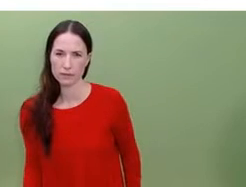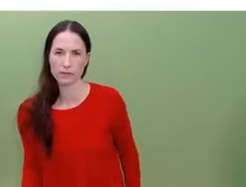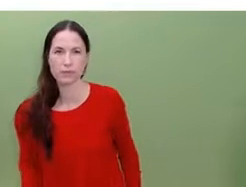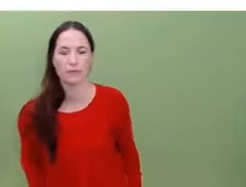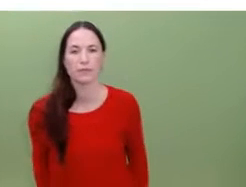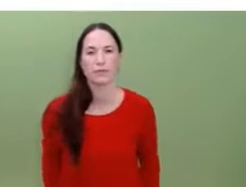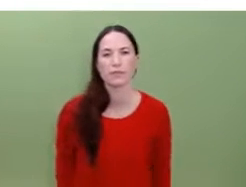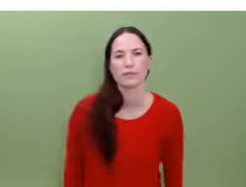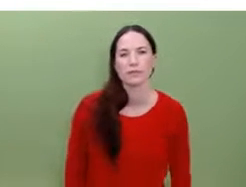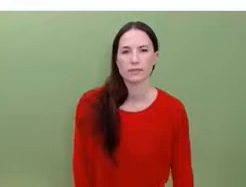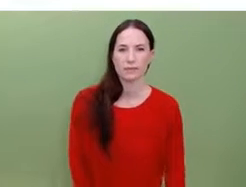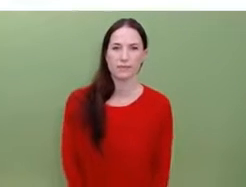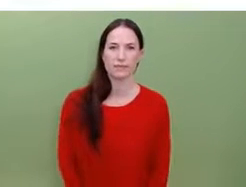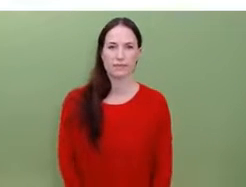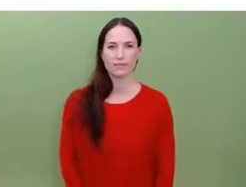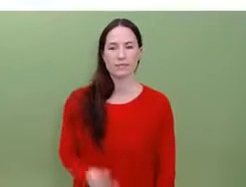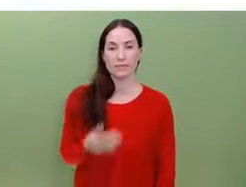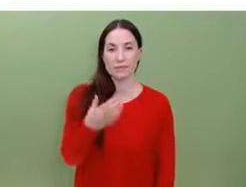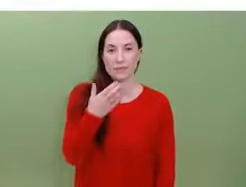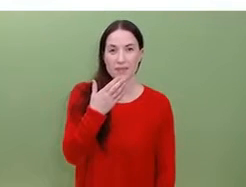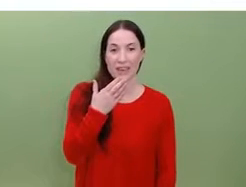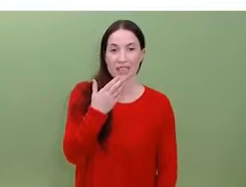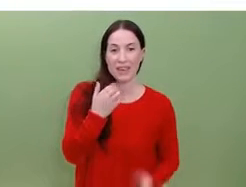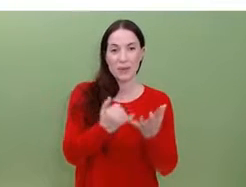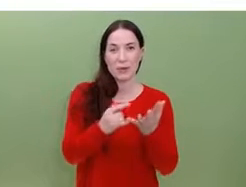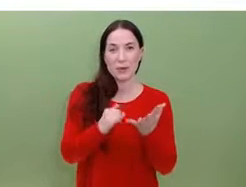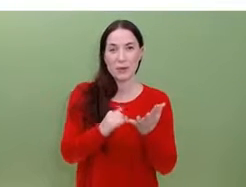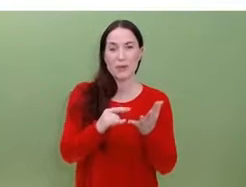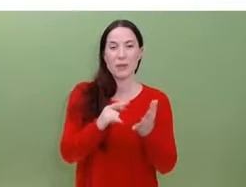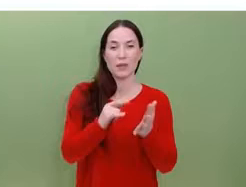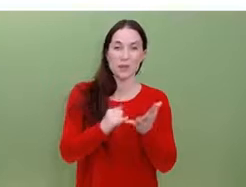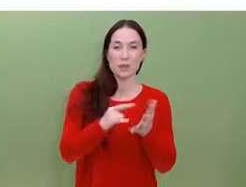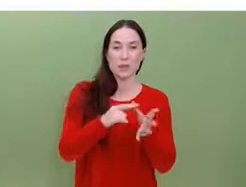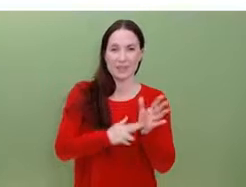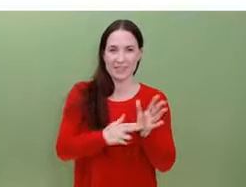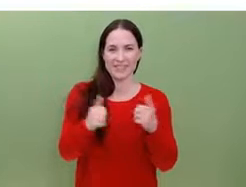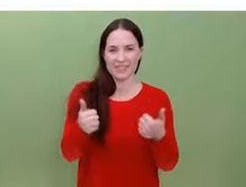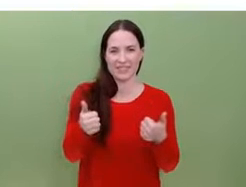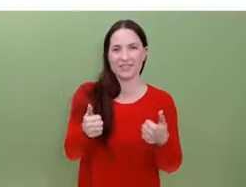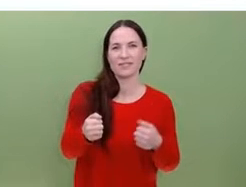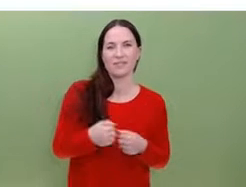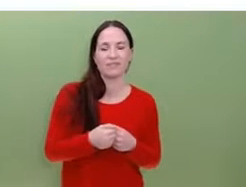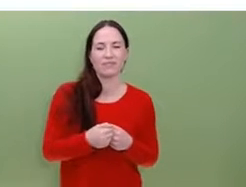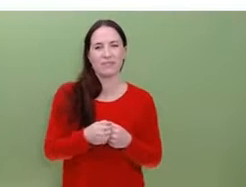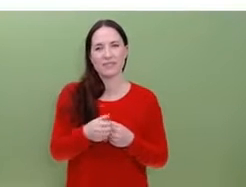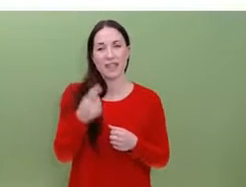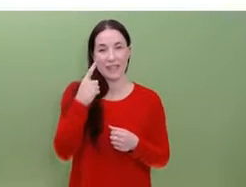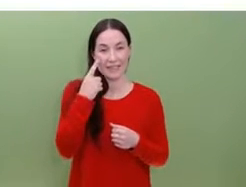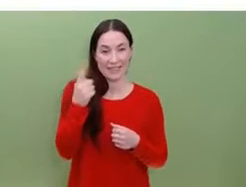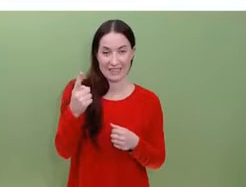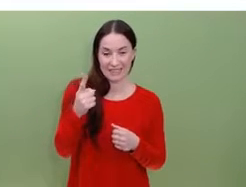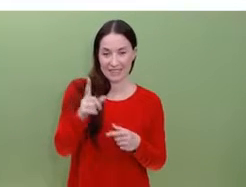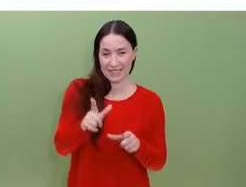Lovely. Okay. So what you've seen today is that young people have likely been impacted by